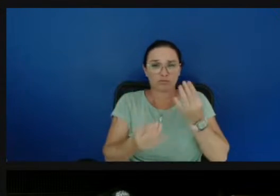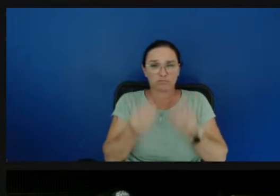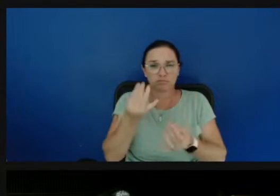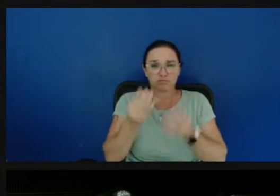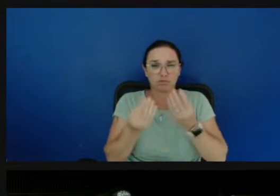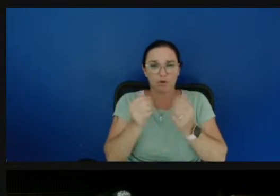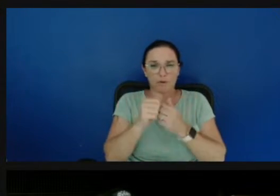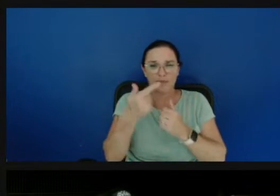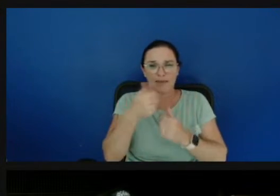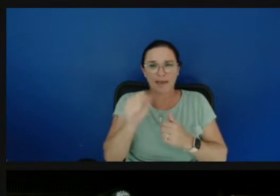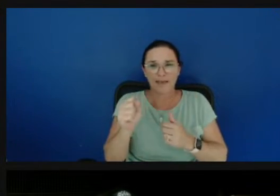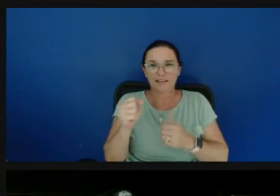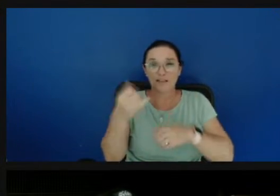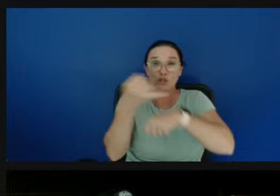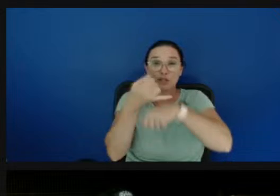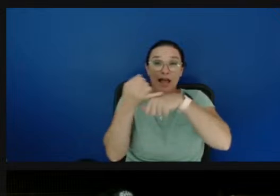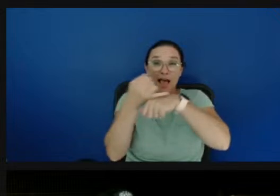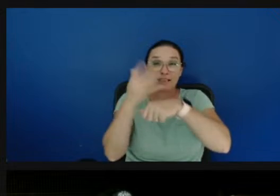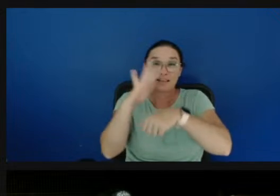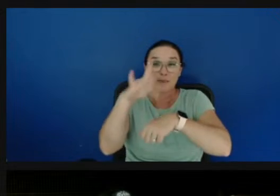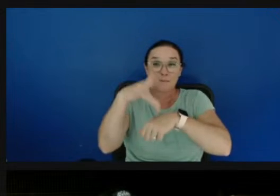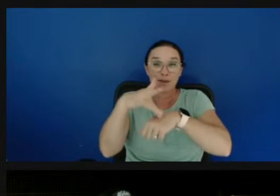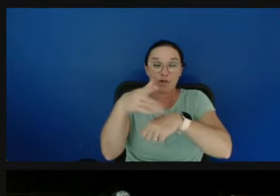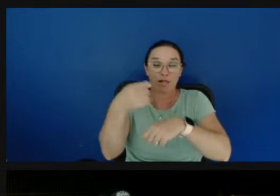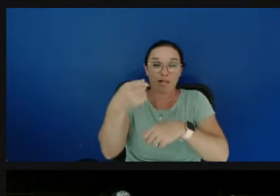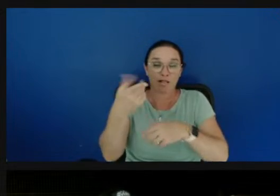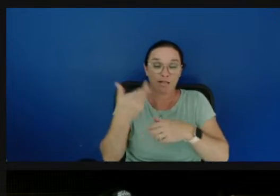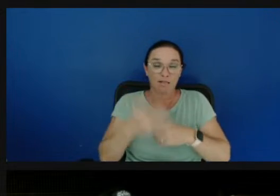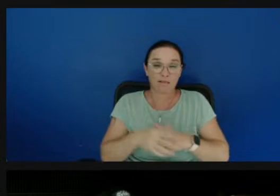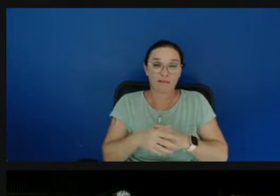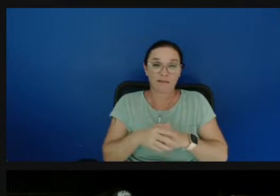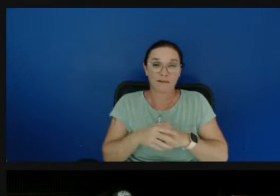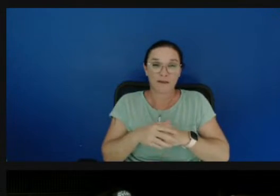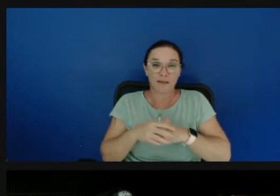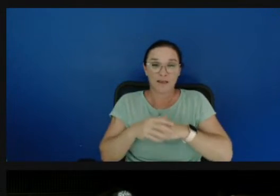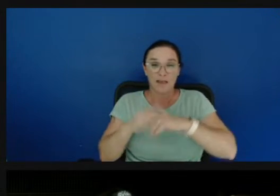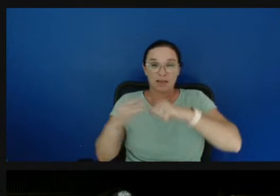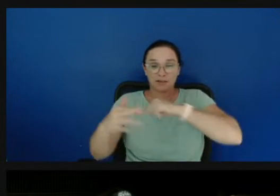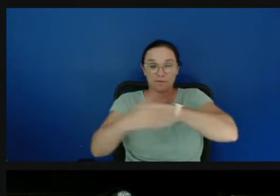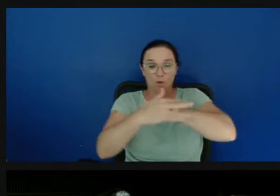Look, there's an island in the middle of that lava lake. Lava's flowing around it.